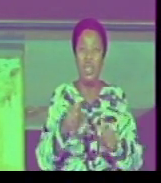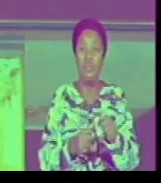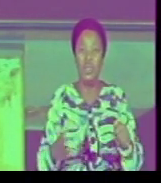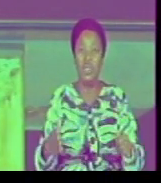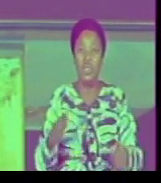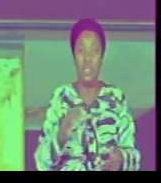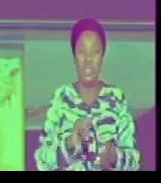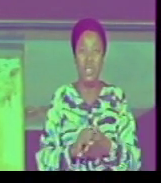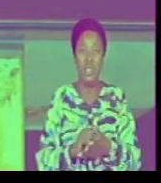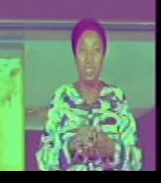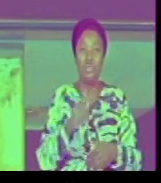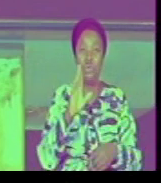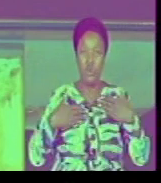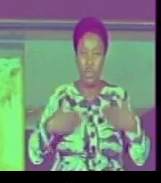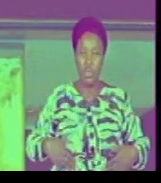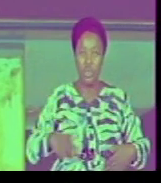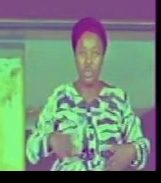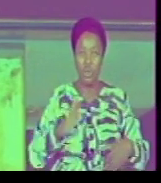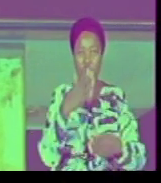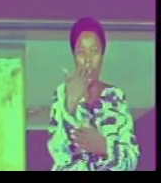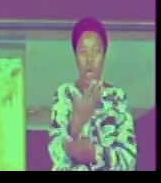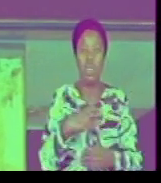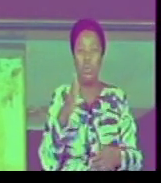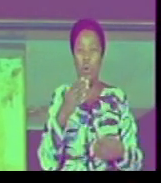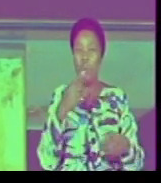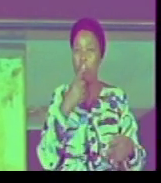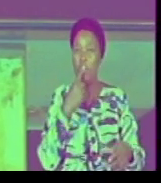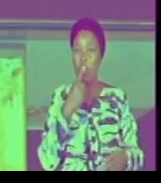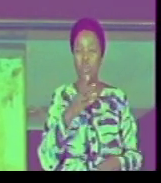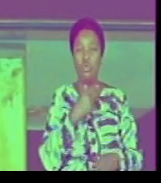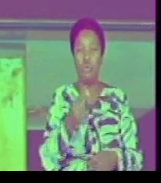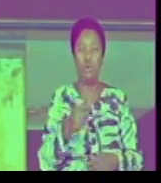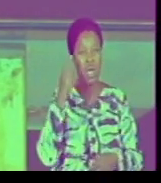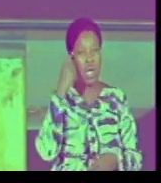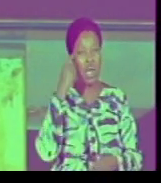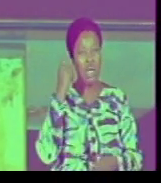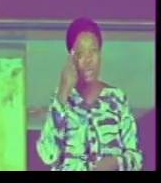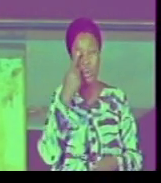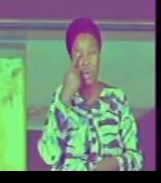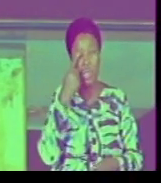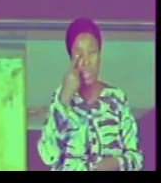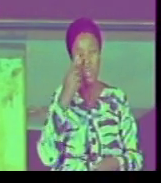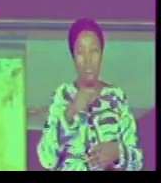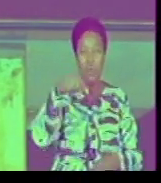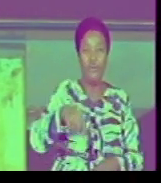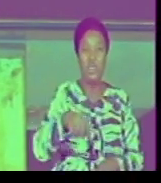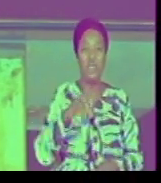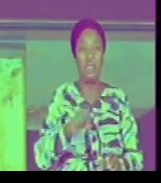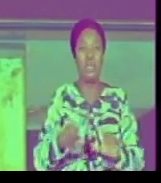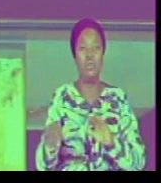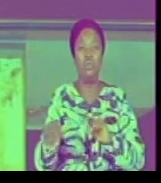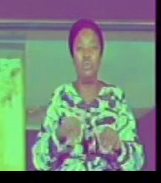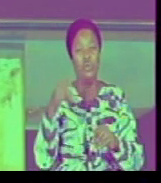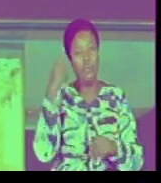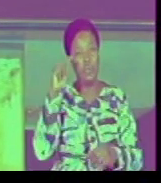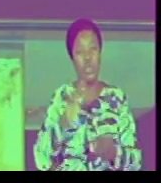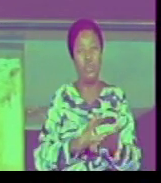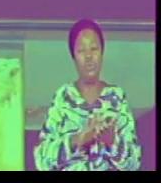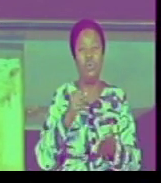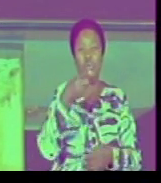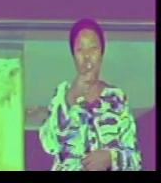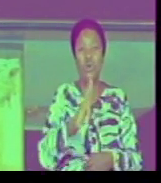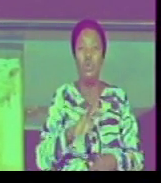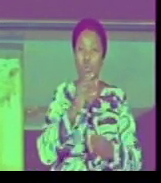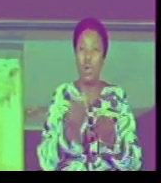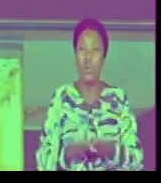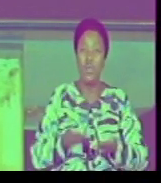body, your hands, your mouth, your eyes, your feet can do for the glory of God. You're presenting